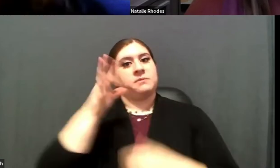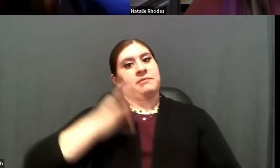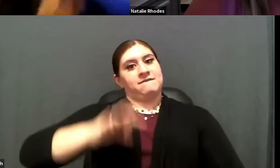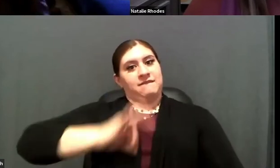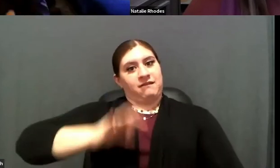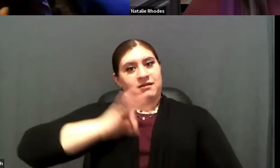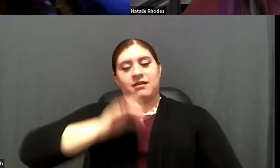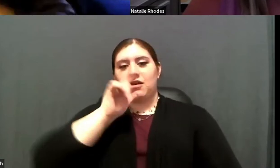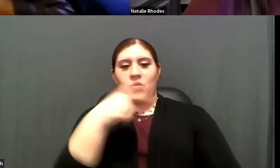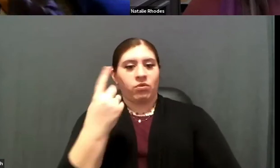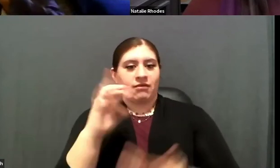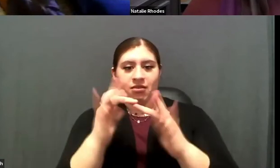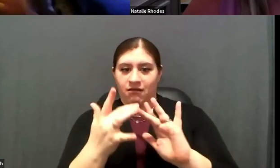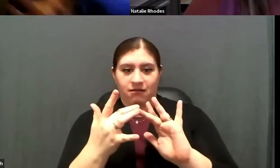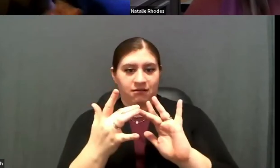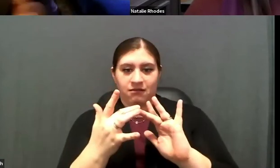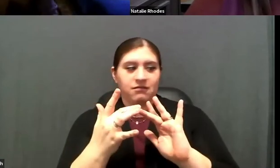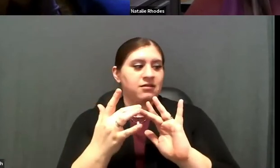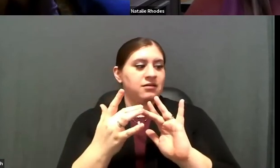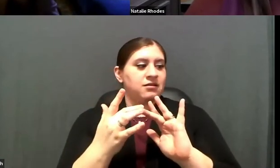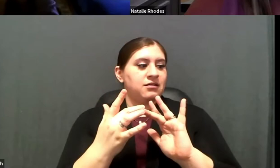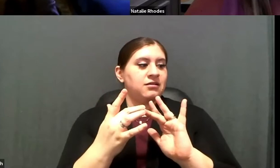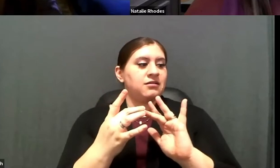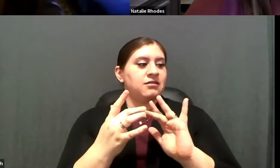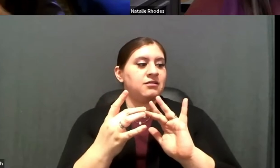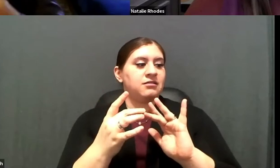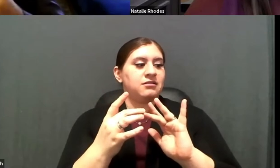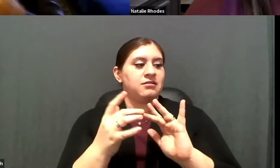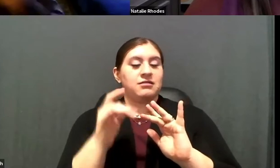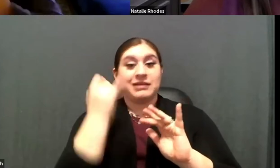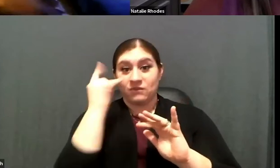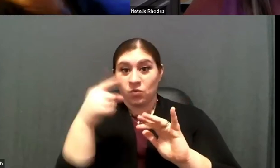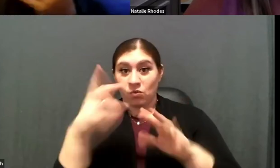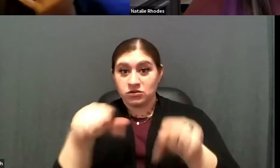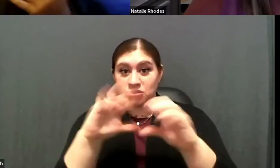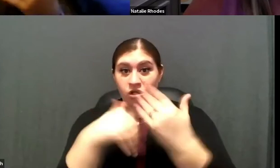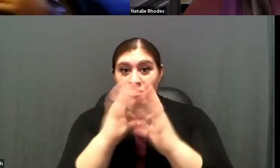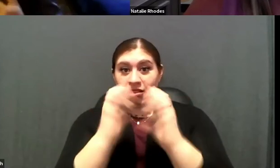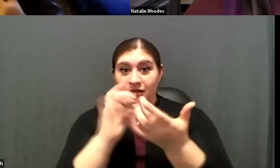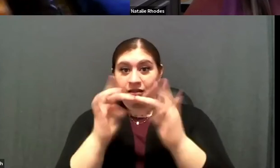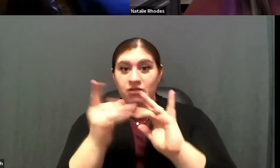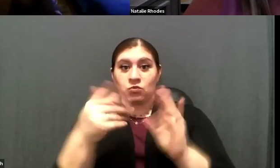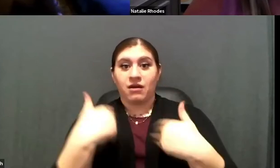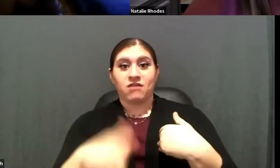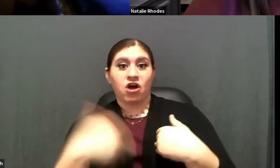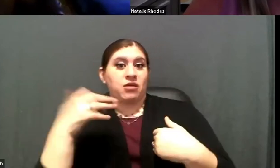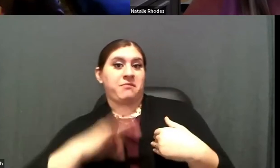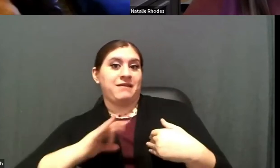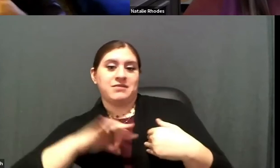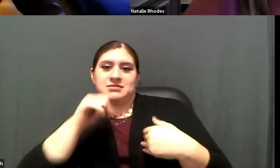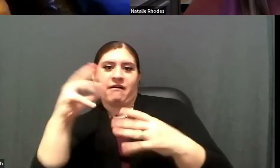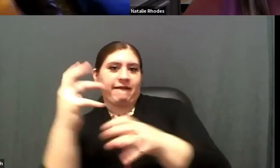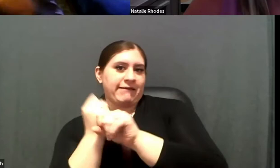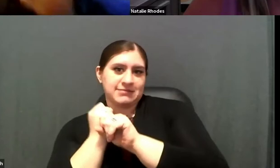just doing online. You know, if you took just all classes online, you have other benefits that you wouldn't receive by doing